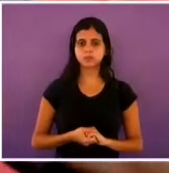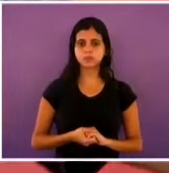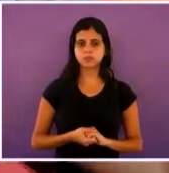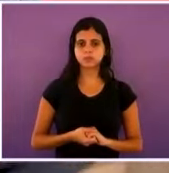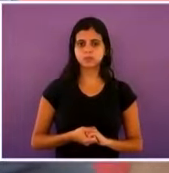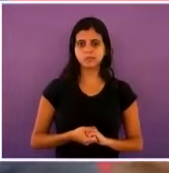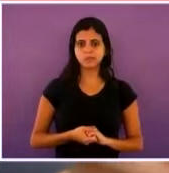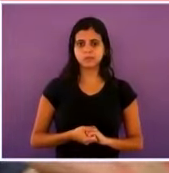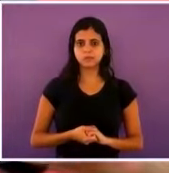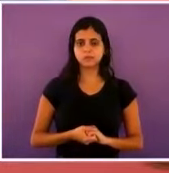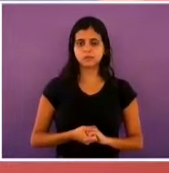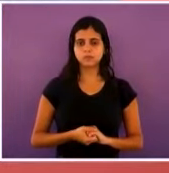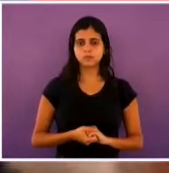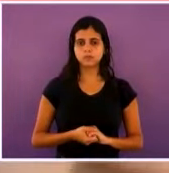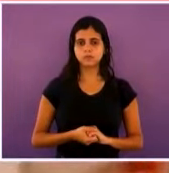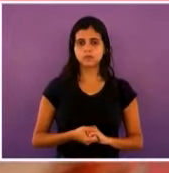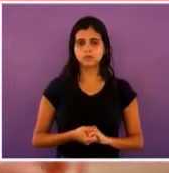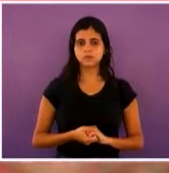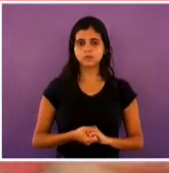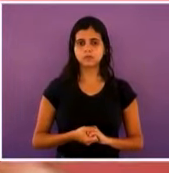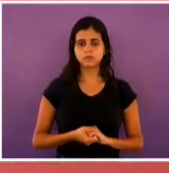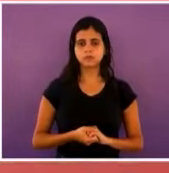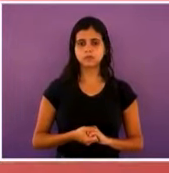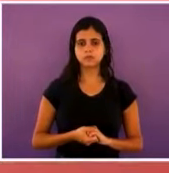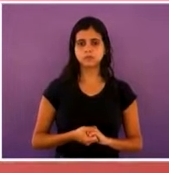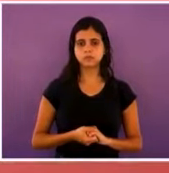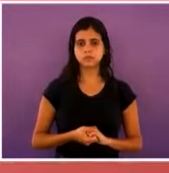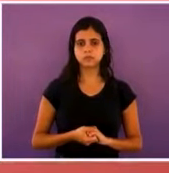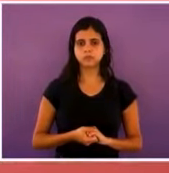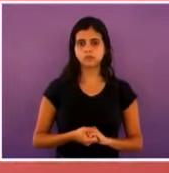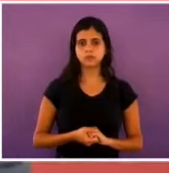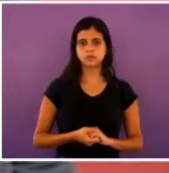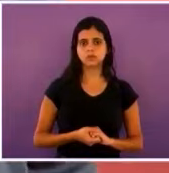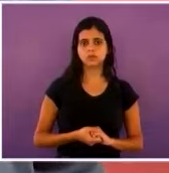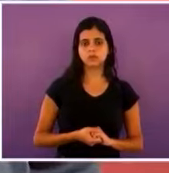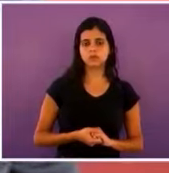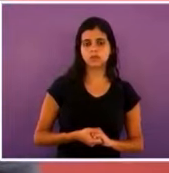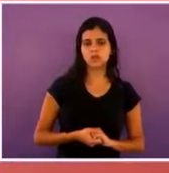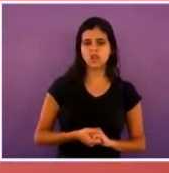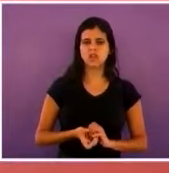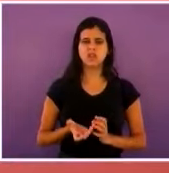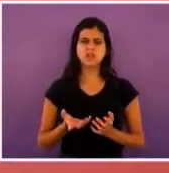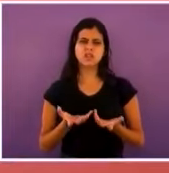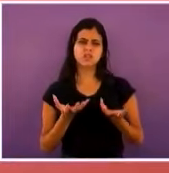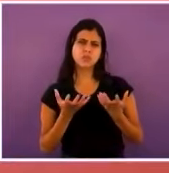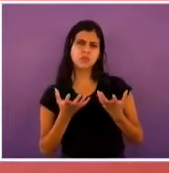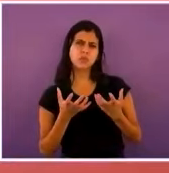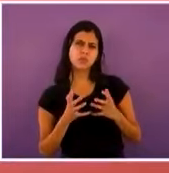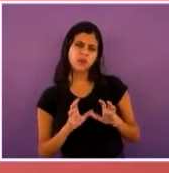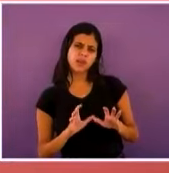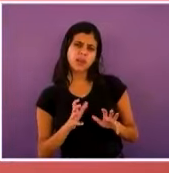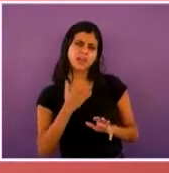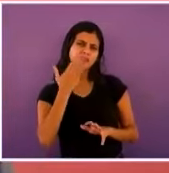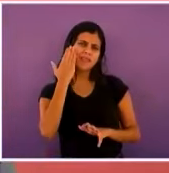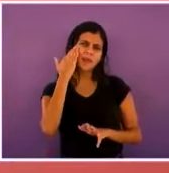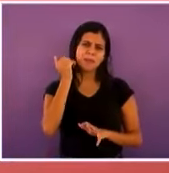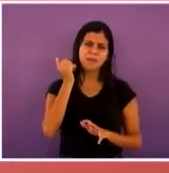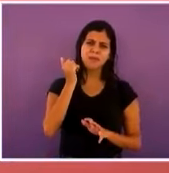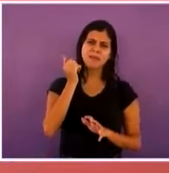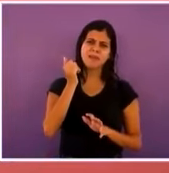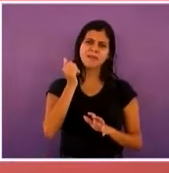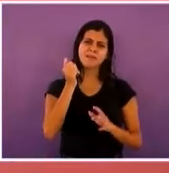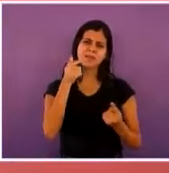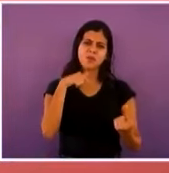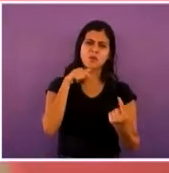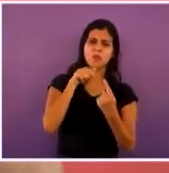in historical European issues. Ele está menos interessado em questões